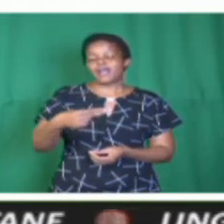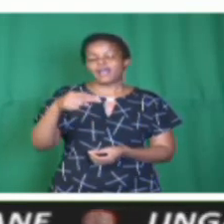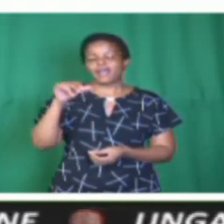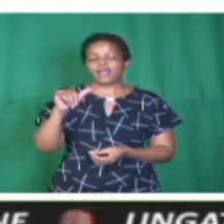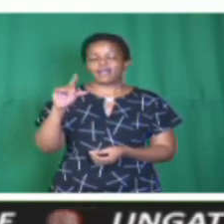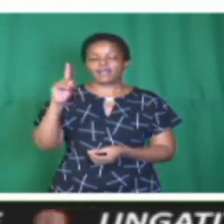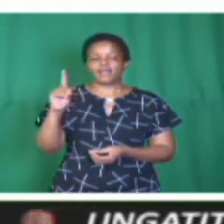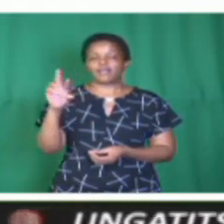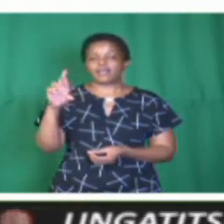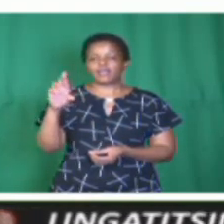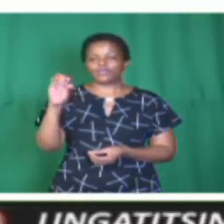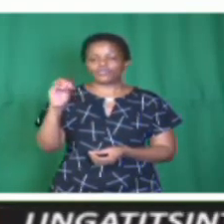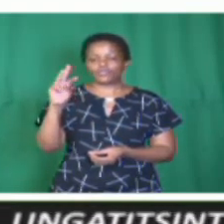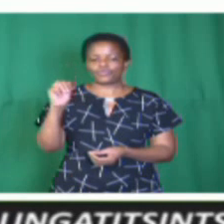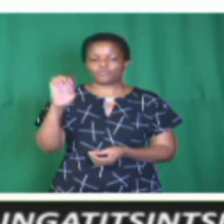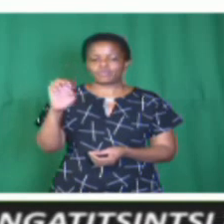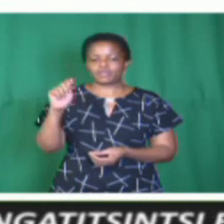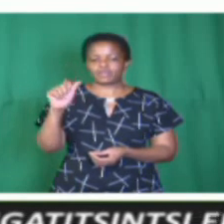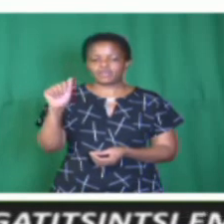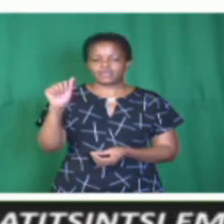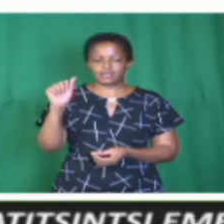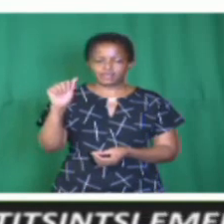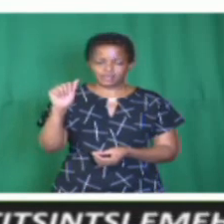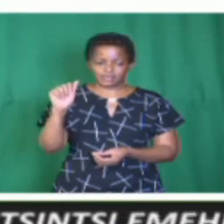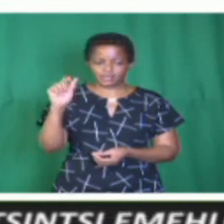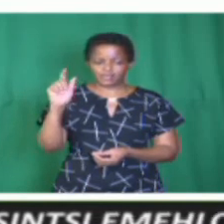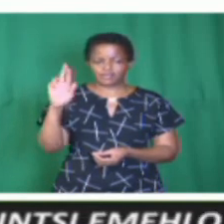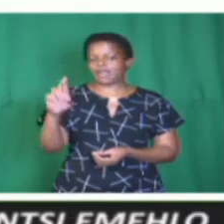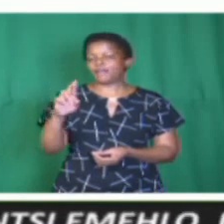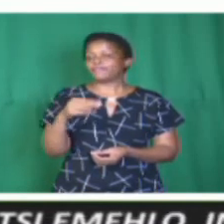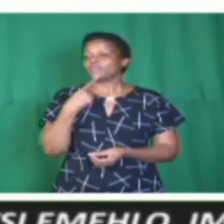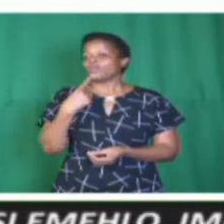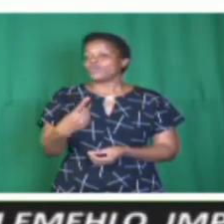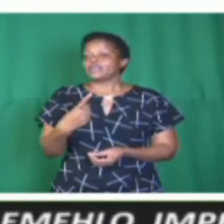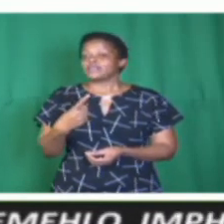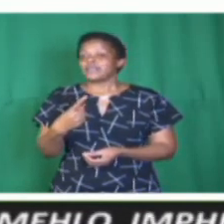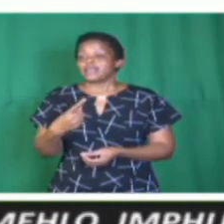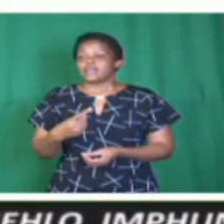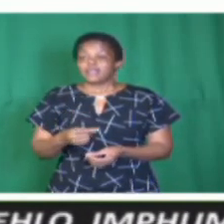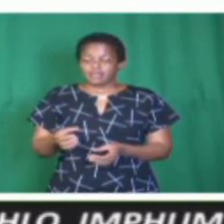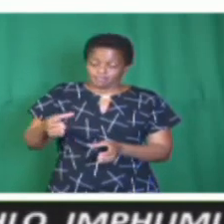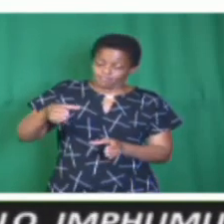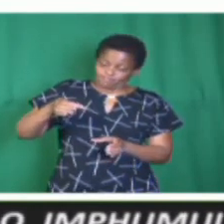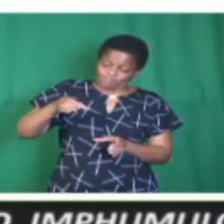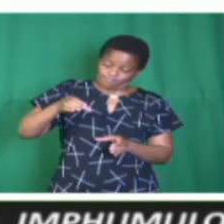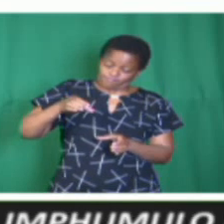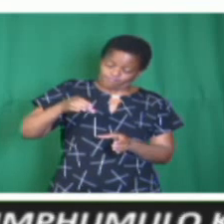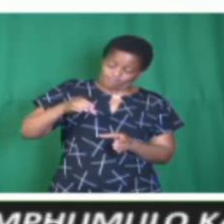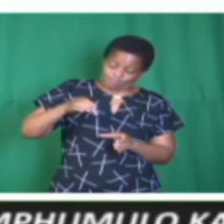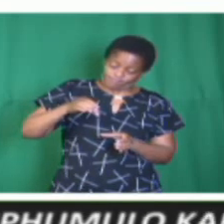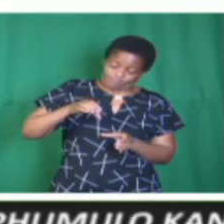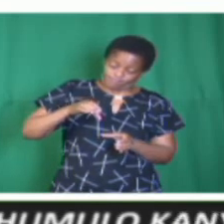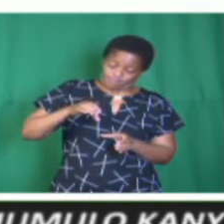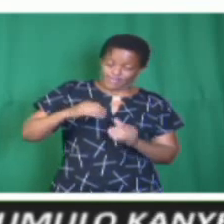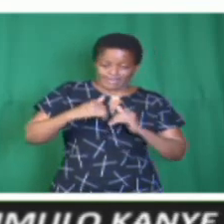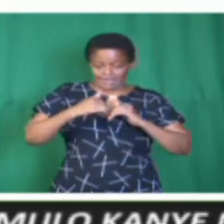So now here we are saying decanting can also be used to separate a mixture of a liquid and another